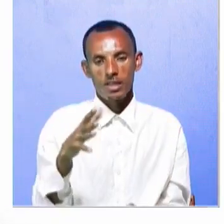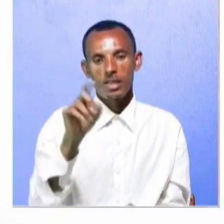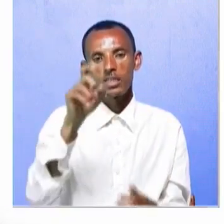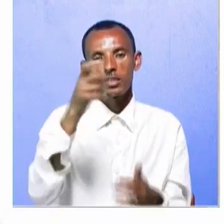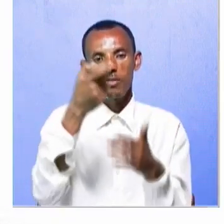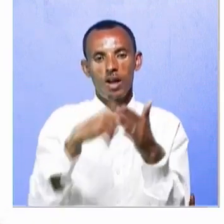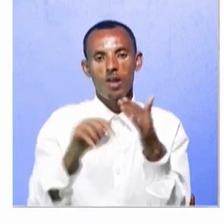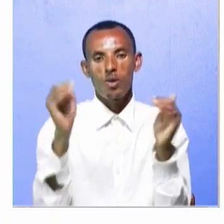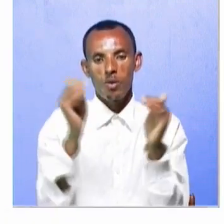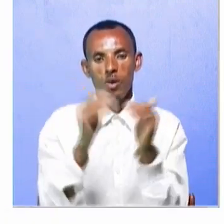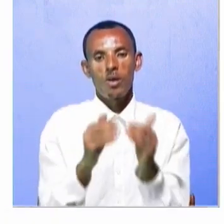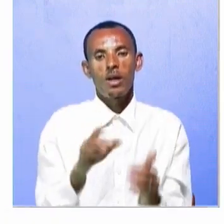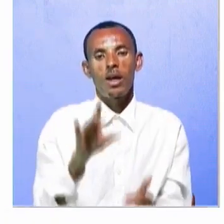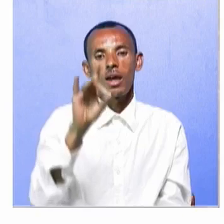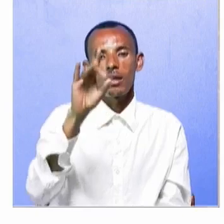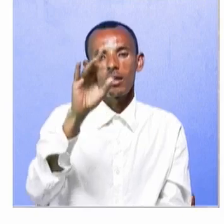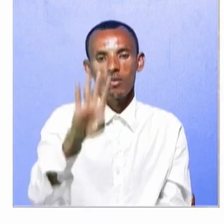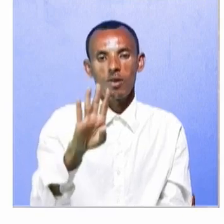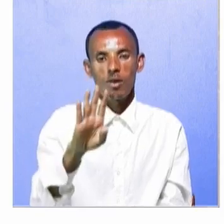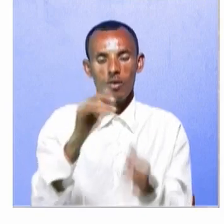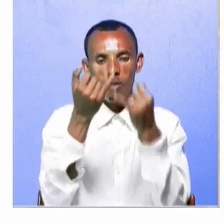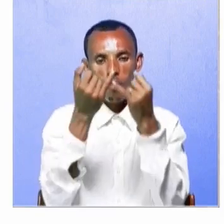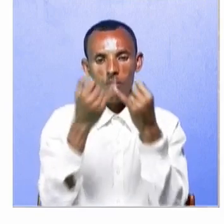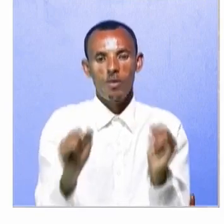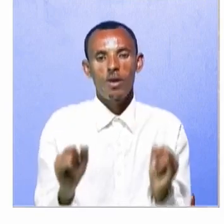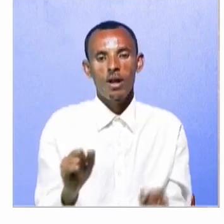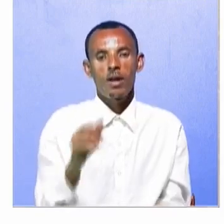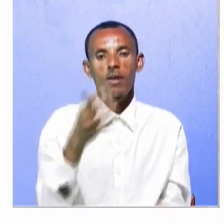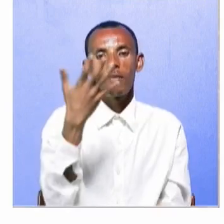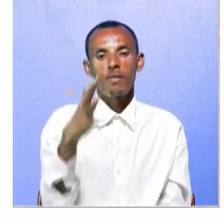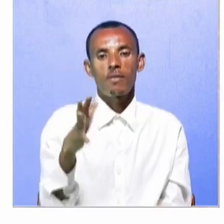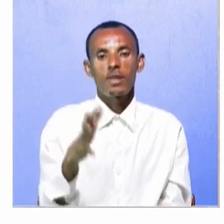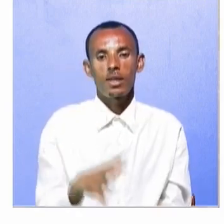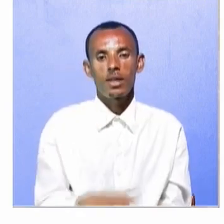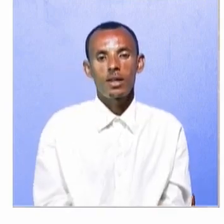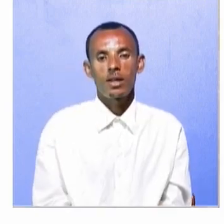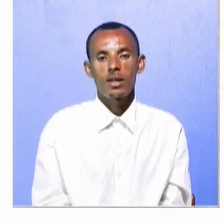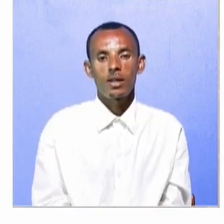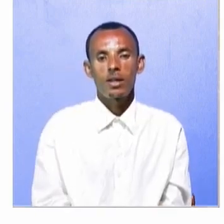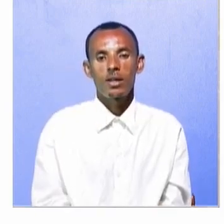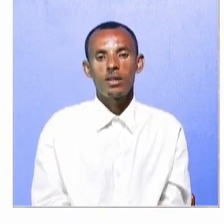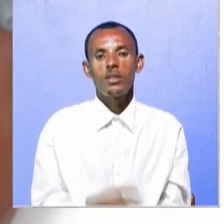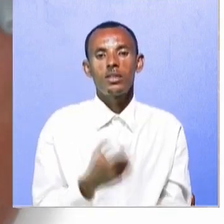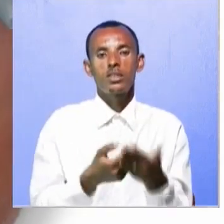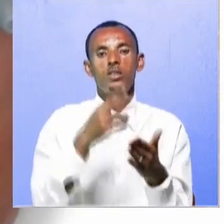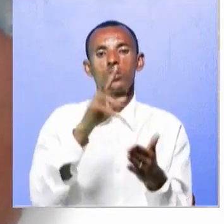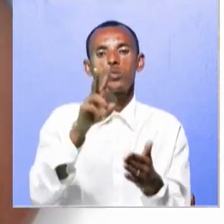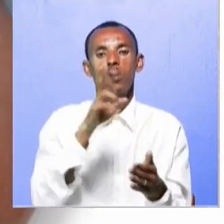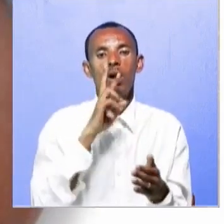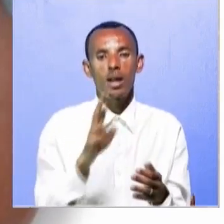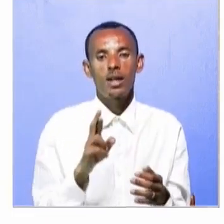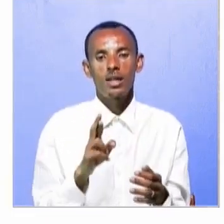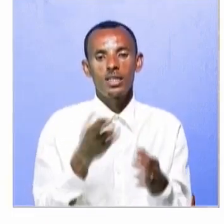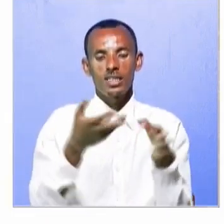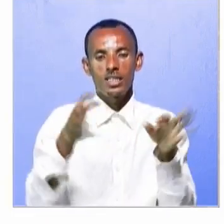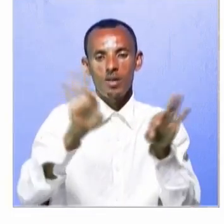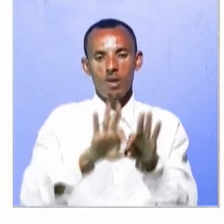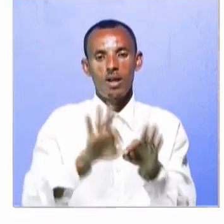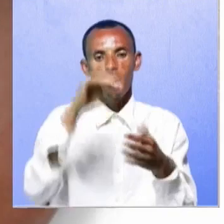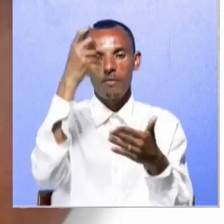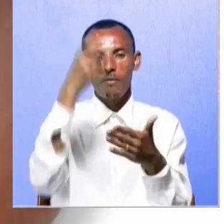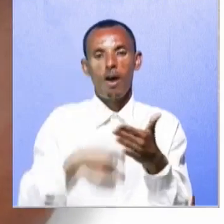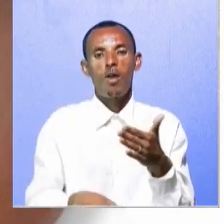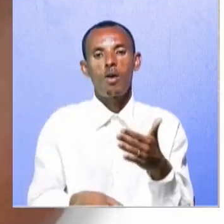becomes 84 over 15. Okay, these two are the required